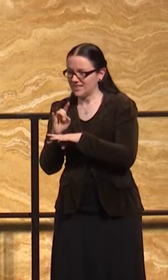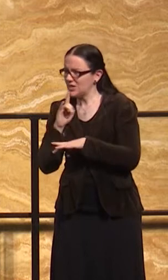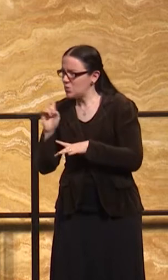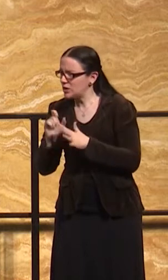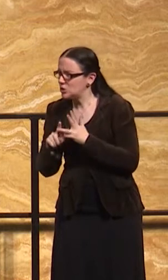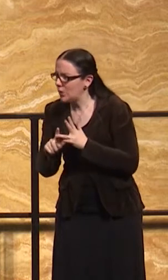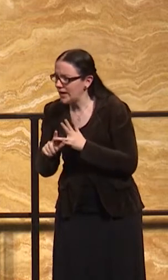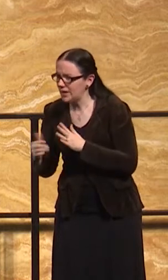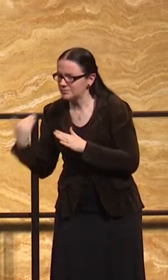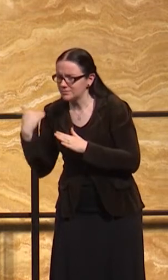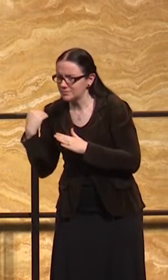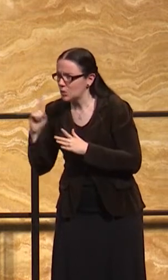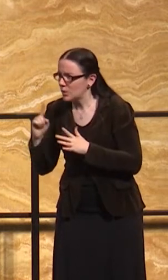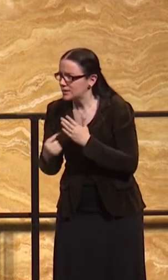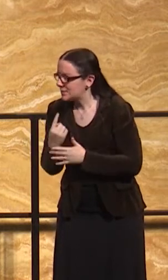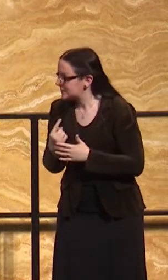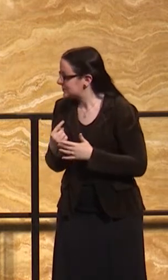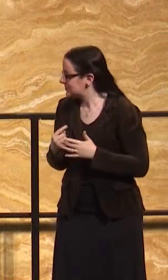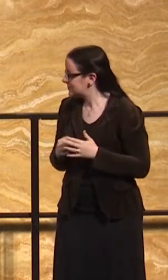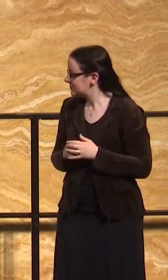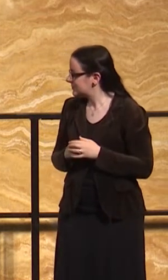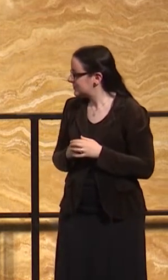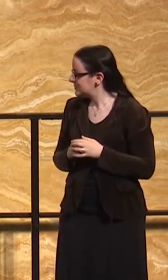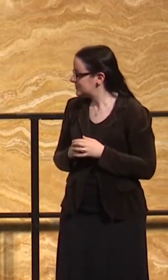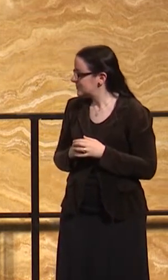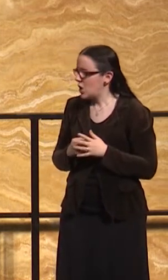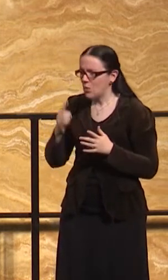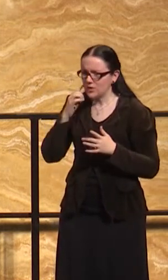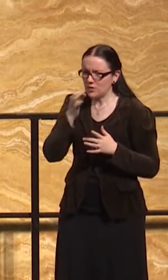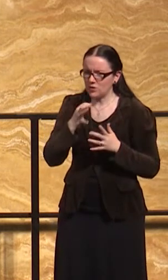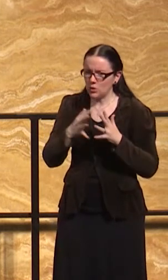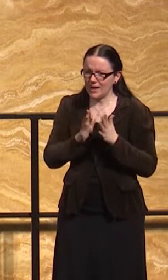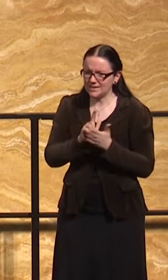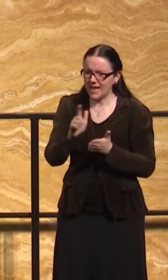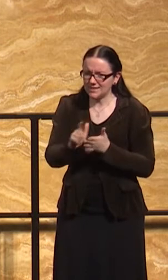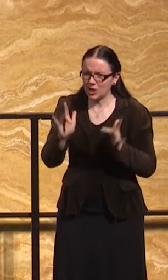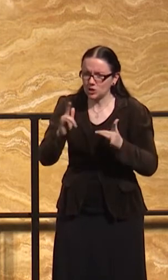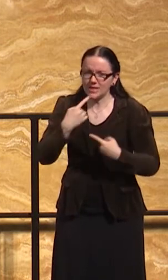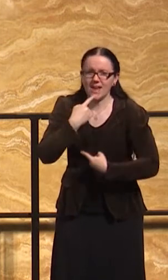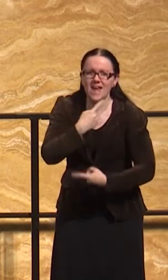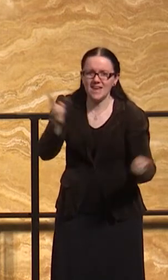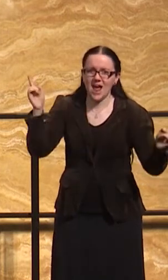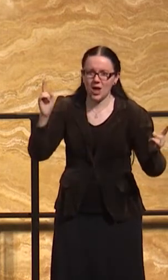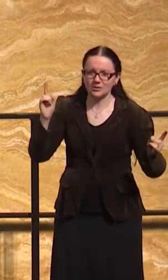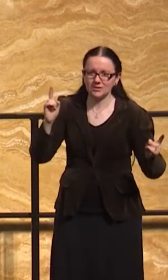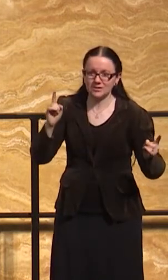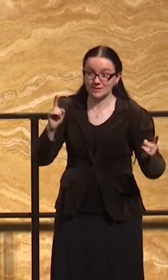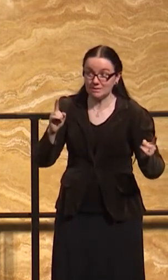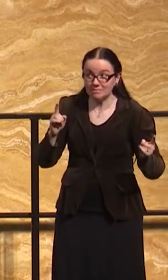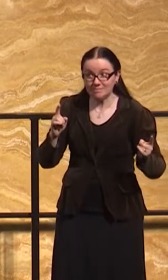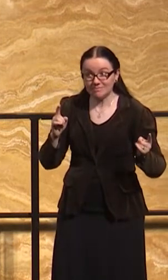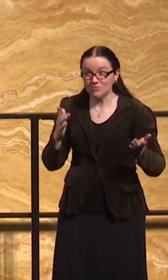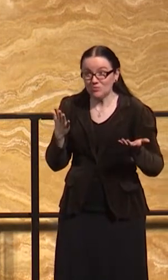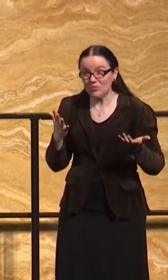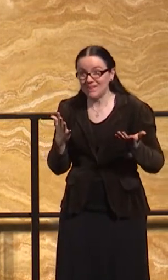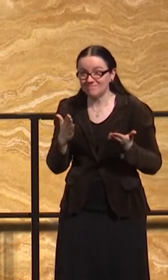doing? We didn't think this was going to go to air for weeks. We haven't announced it yet. We said, well, you have.